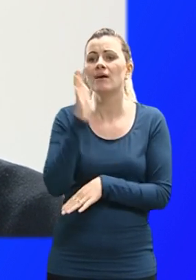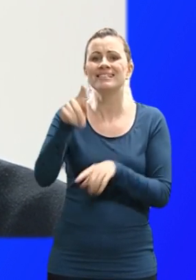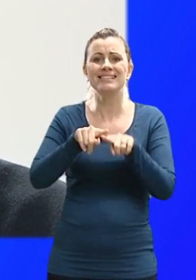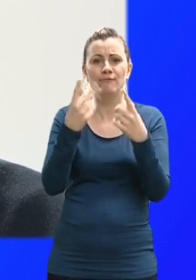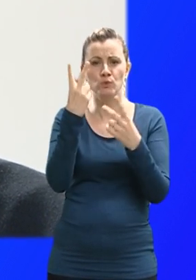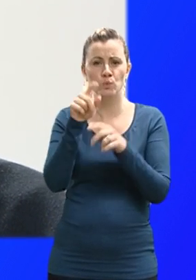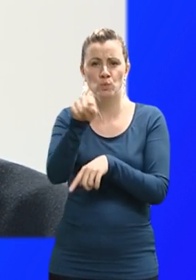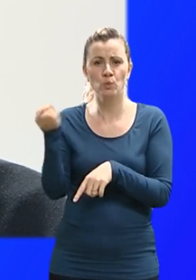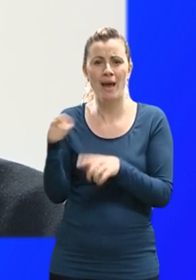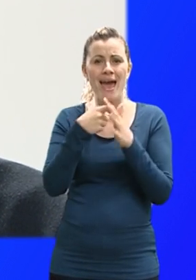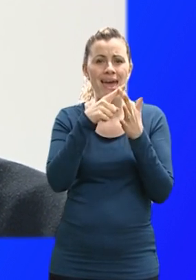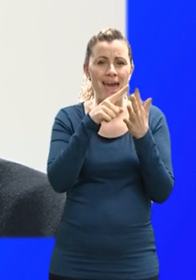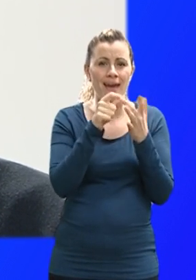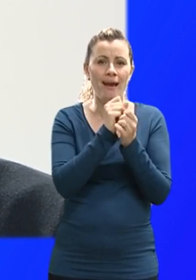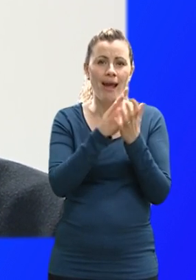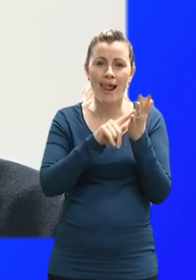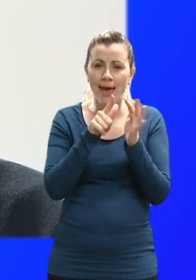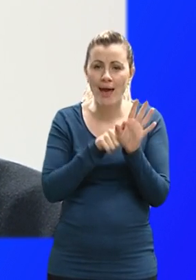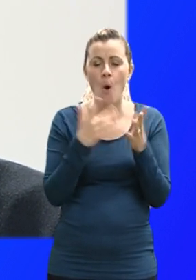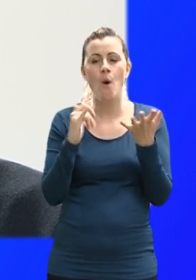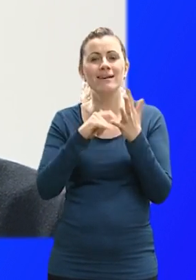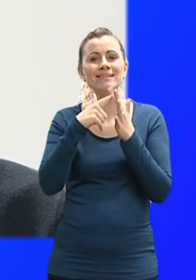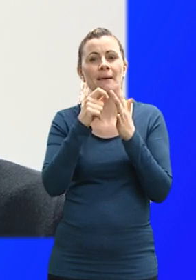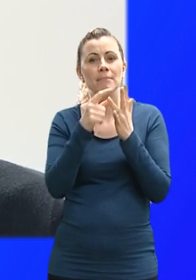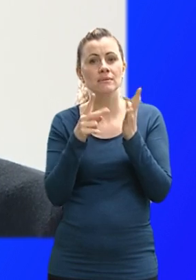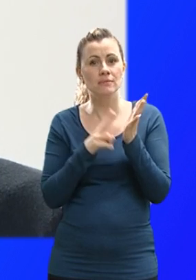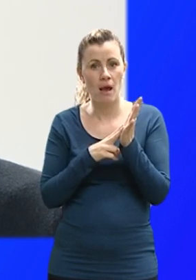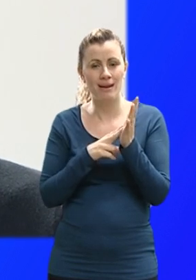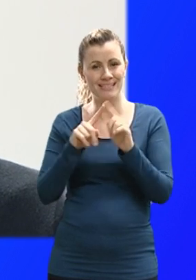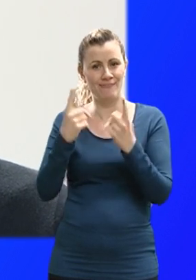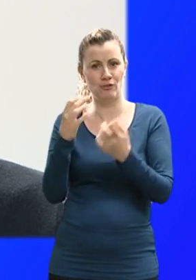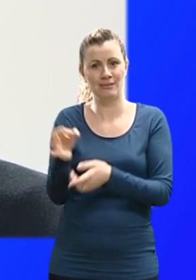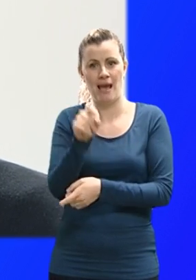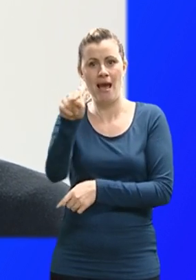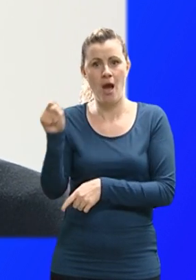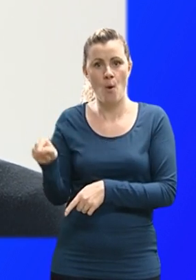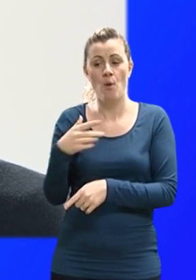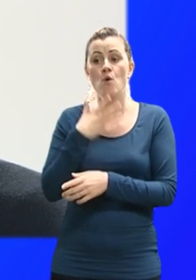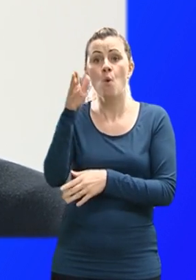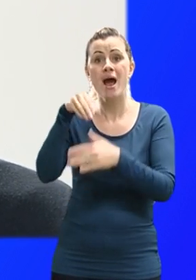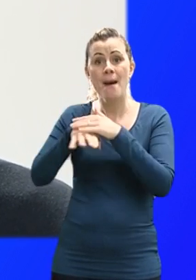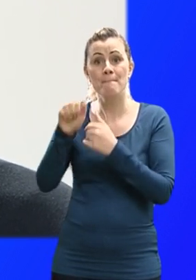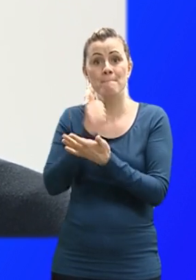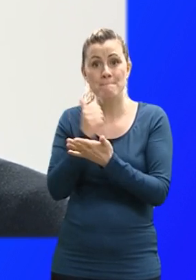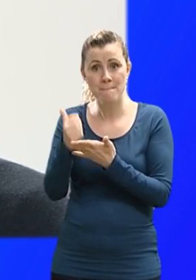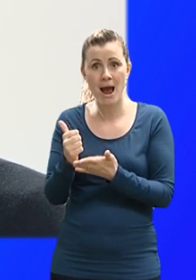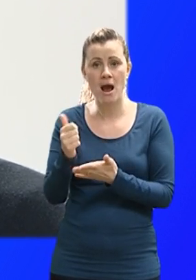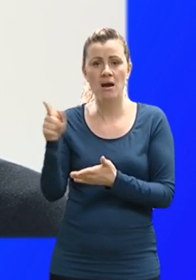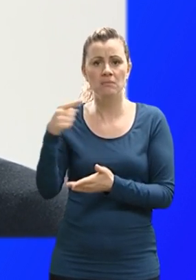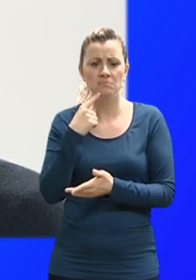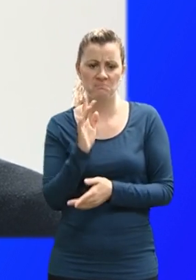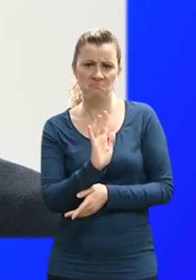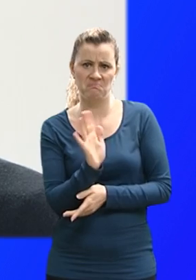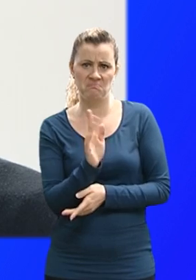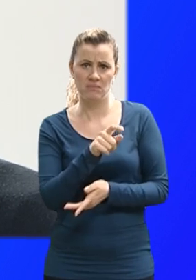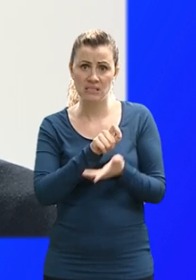I'm okay in my local branch, but if I go into Keighley or Skipton or two adjacent towns, if I go in there, they want me